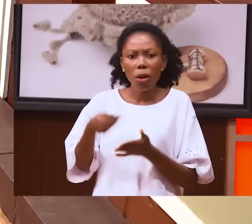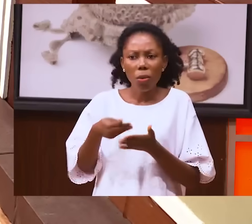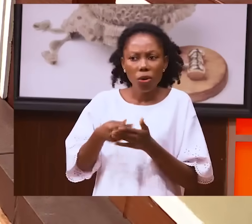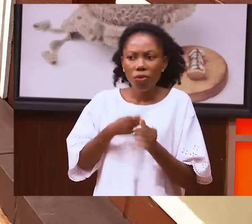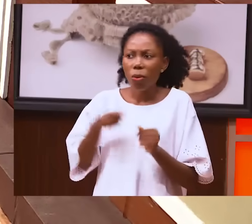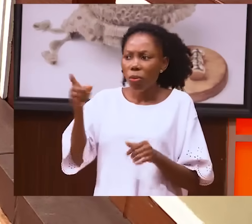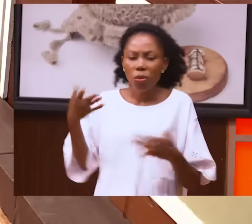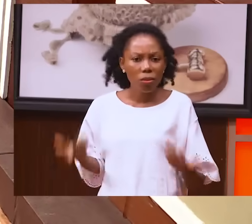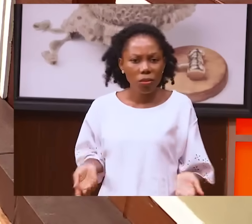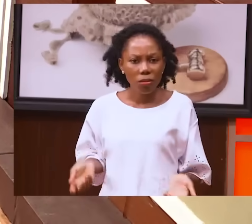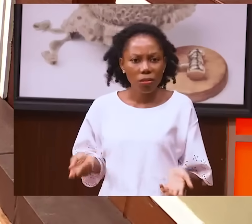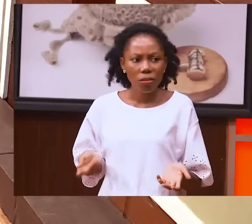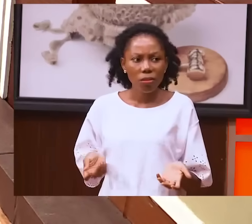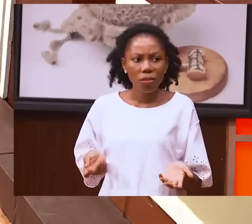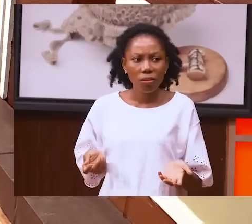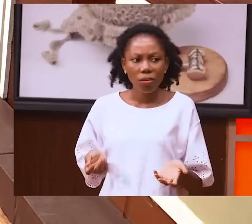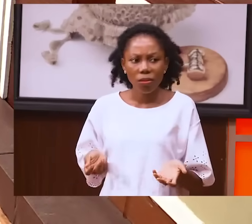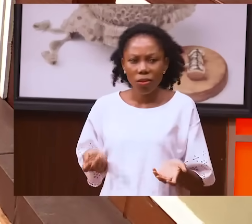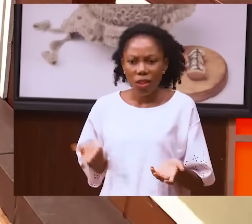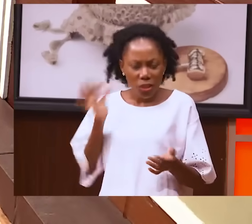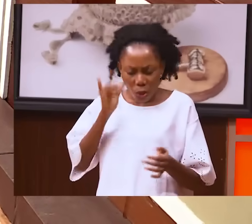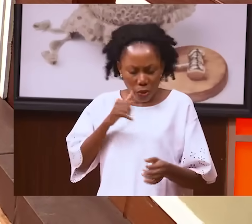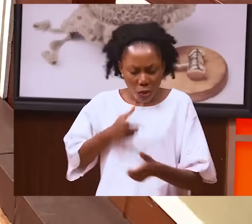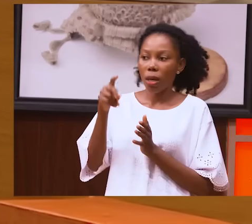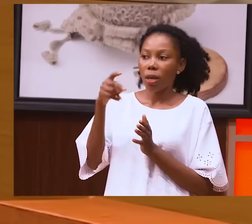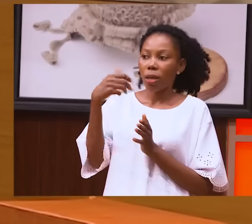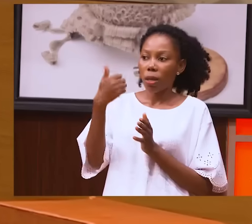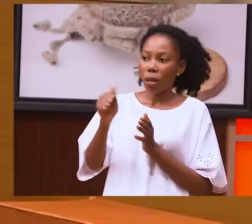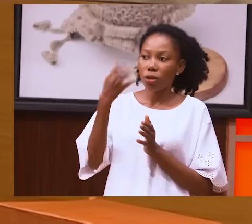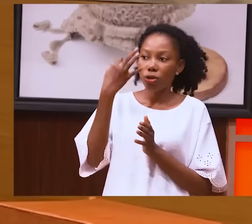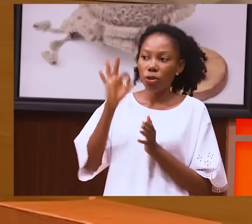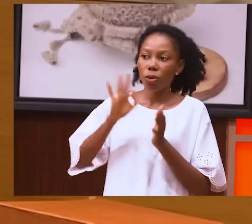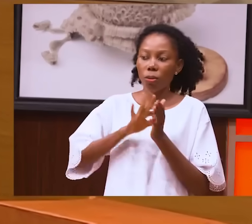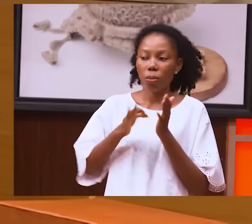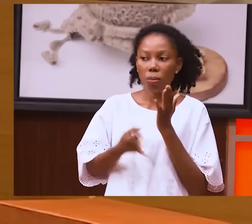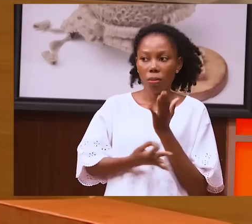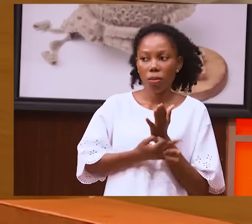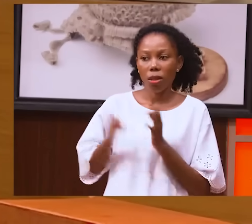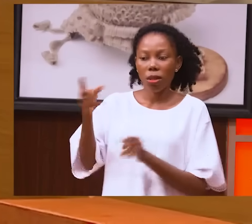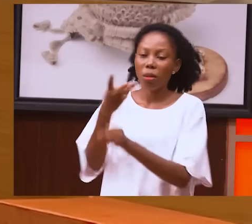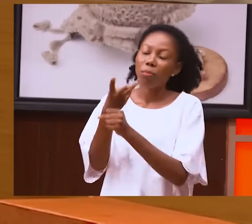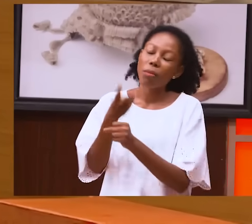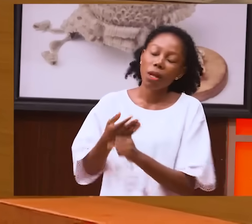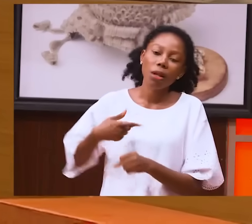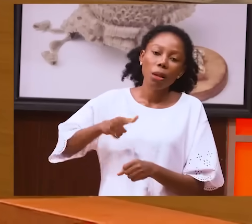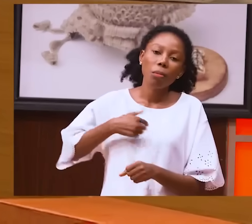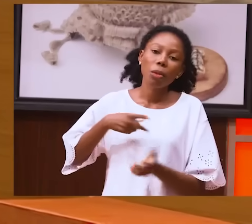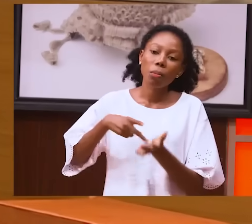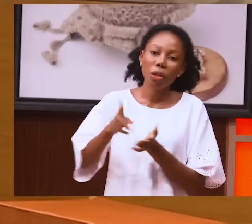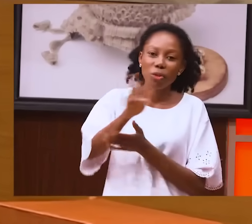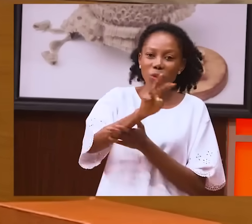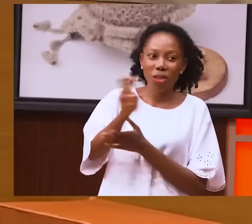leave that. They're not going to pursue you for it. I'm just begging for, let me pay 200,000 naira out of the